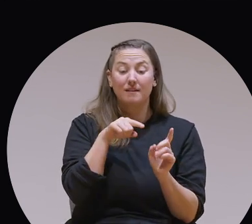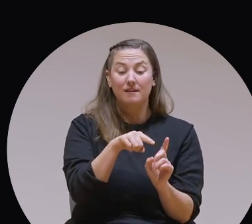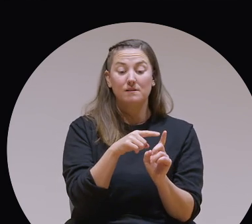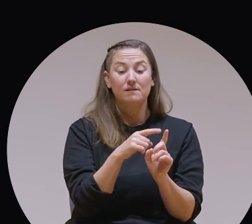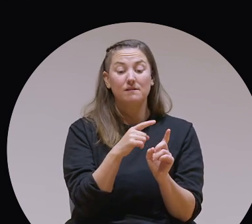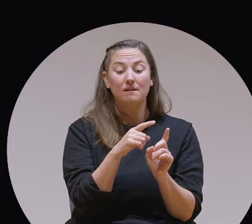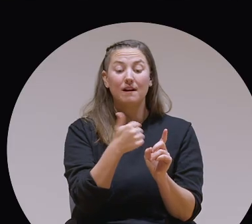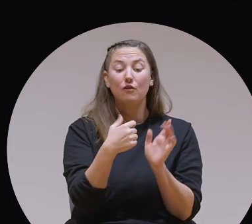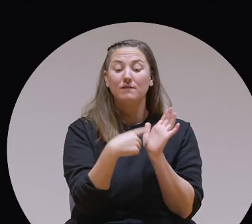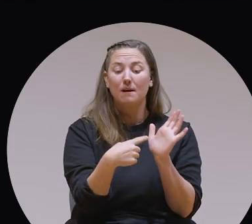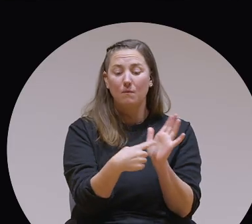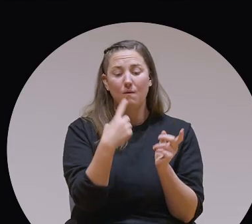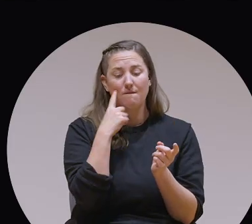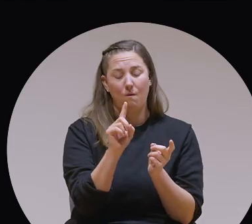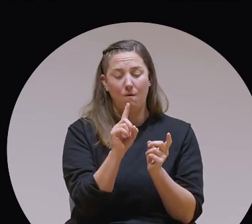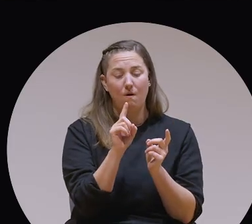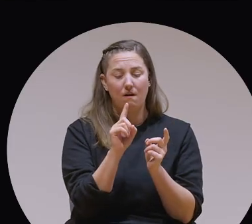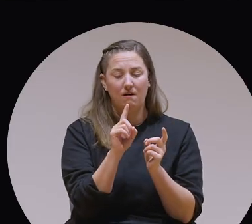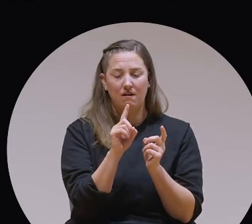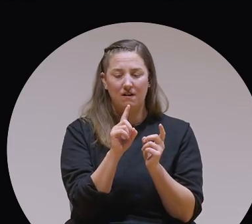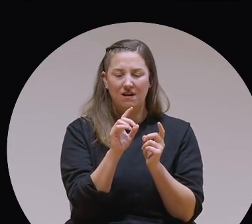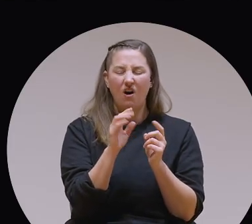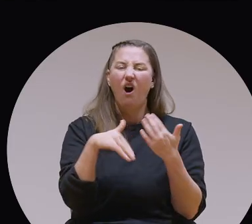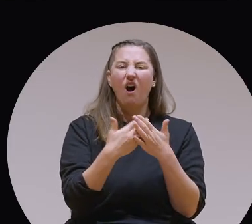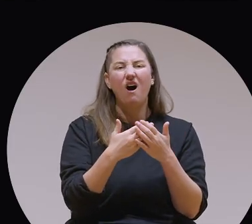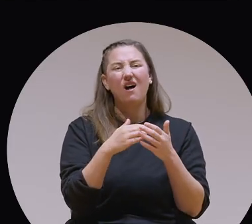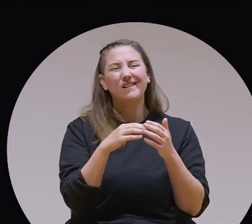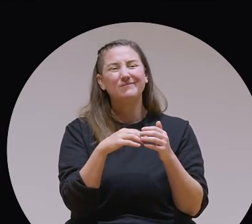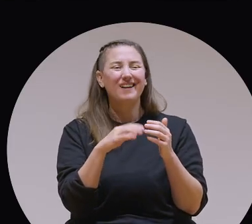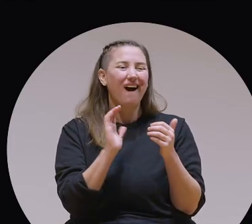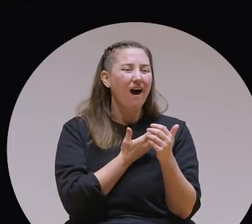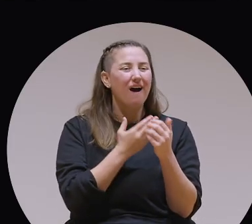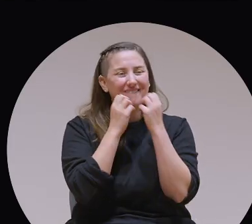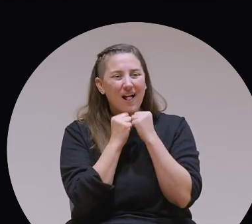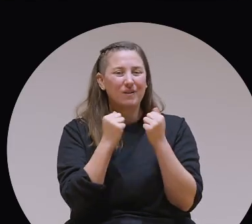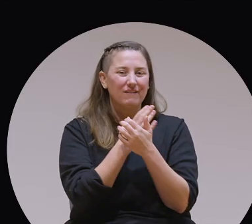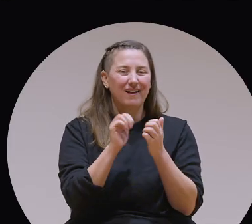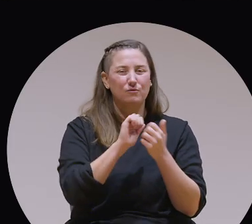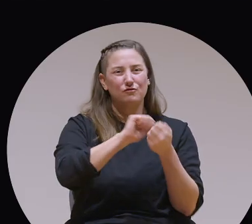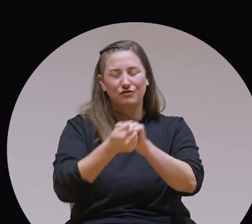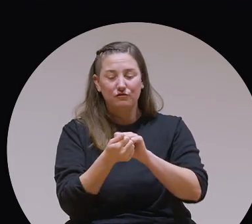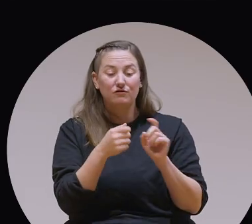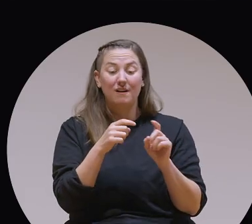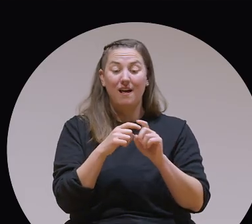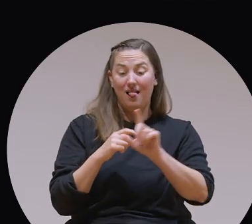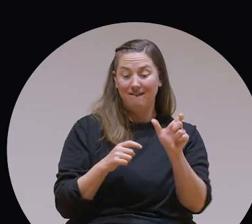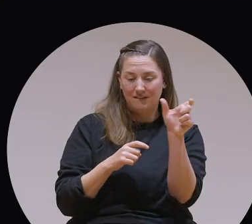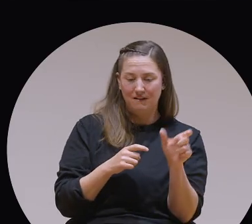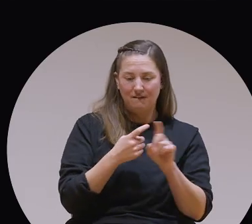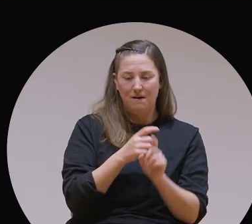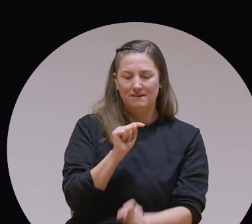another example of how Moors have changed. The little object on the left is from Tel